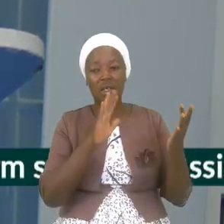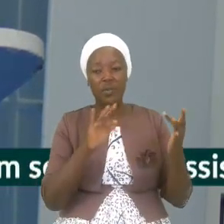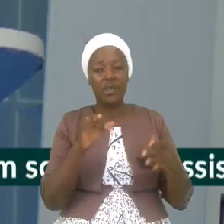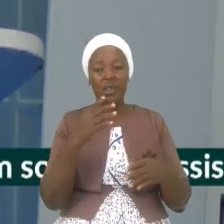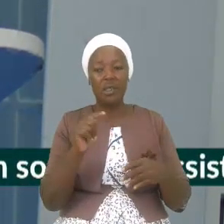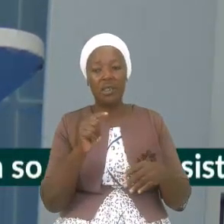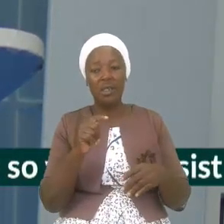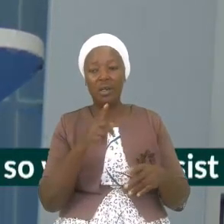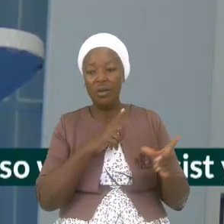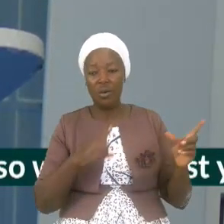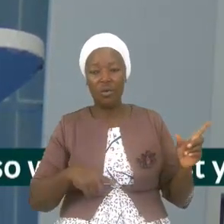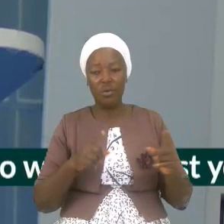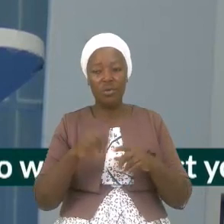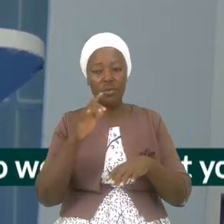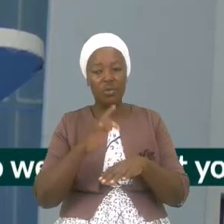Any flag there?